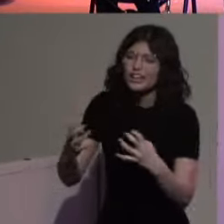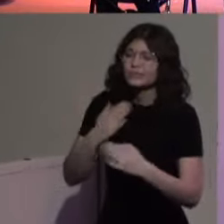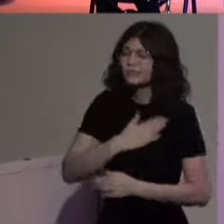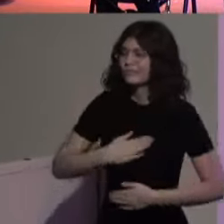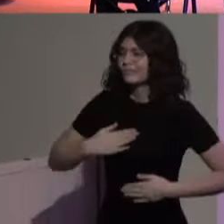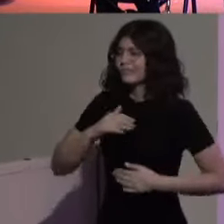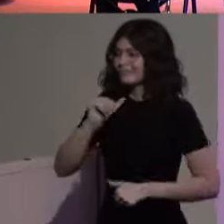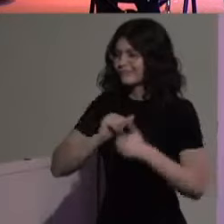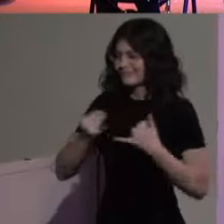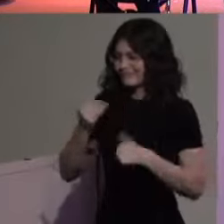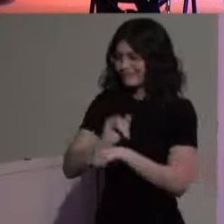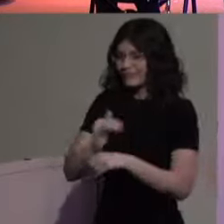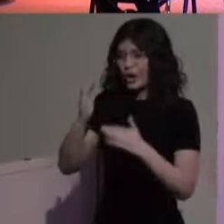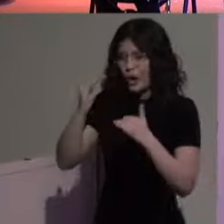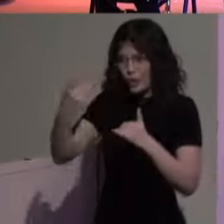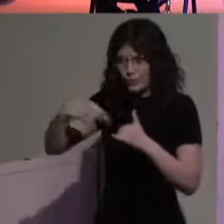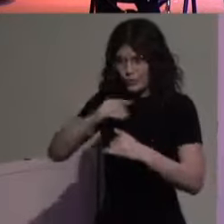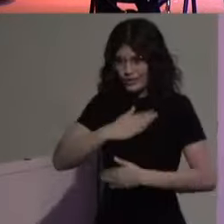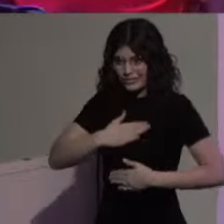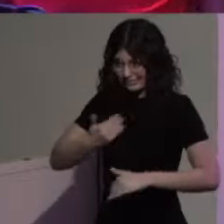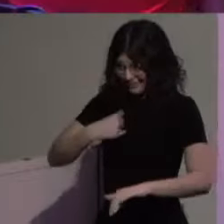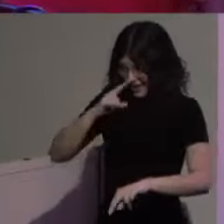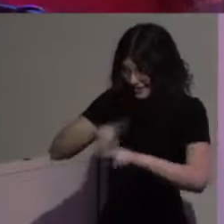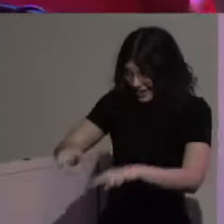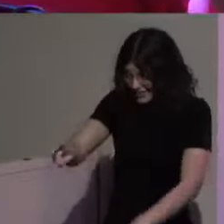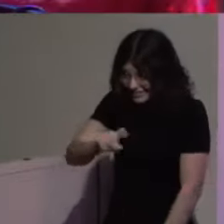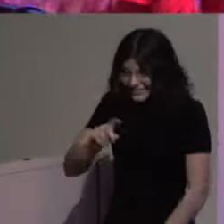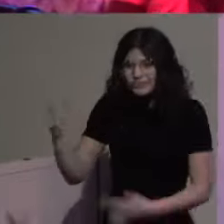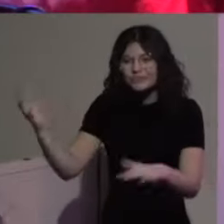Performing for you tonight. We hope you had fun. Did you have fun tonight?